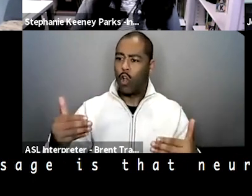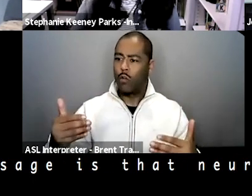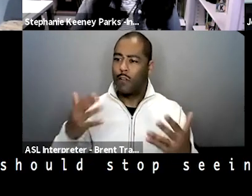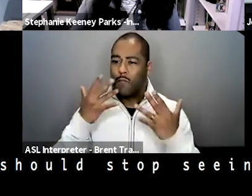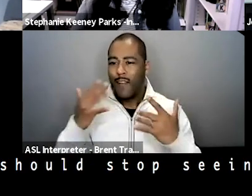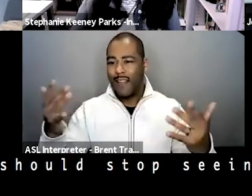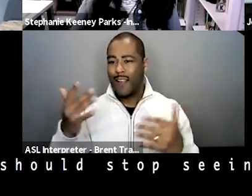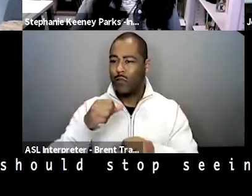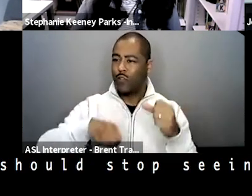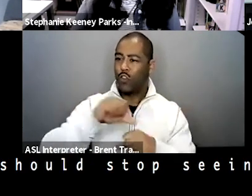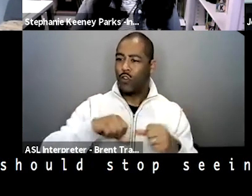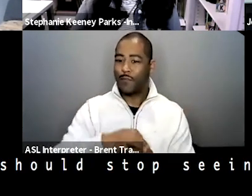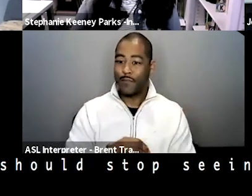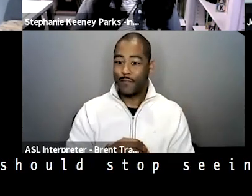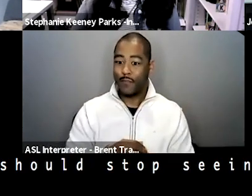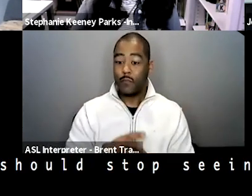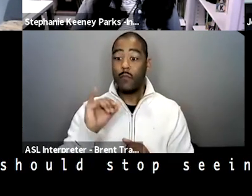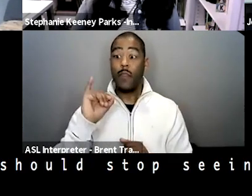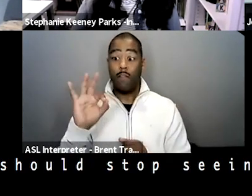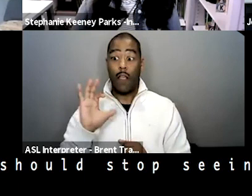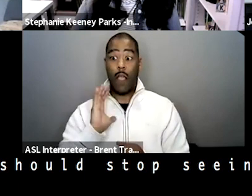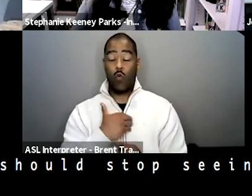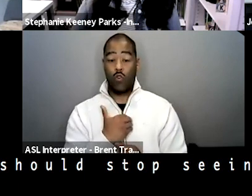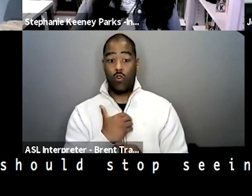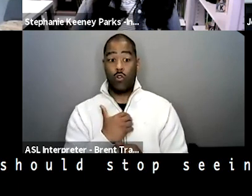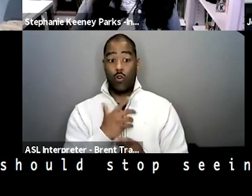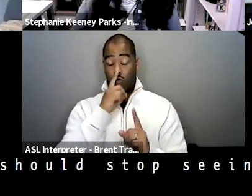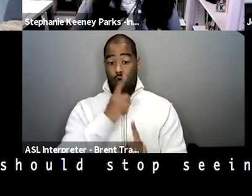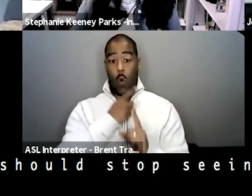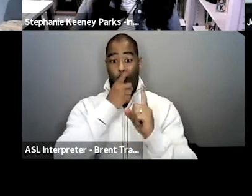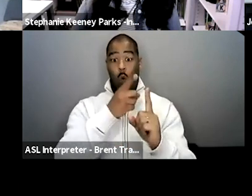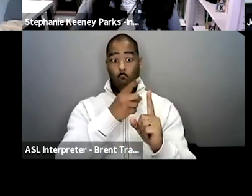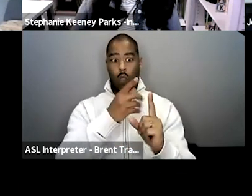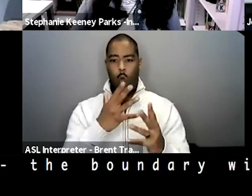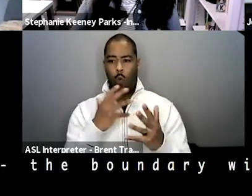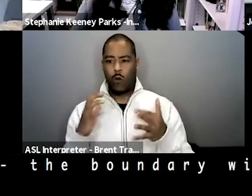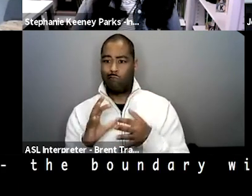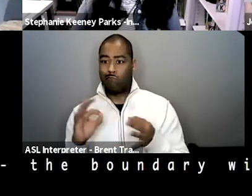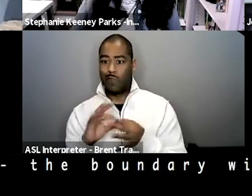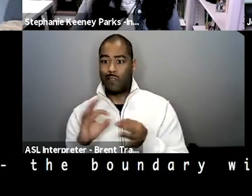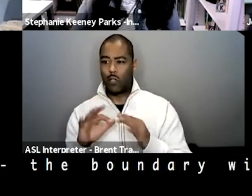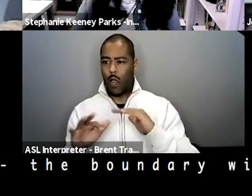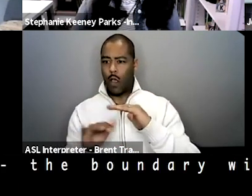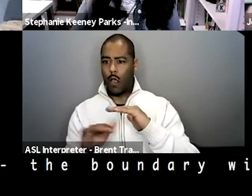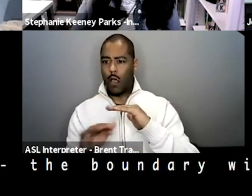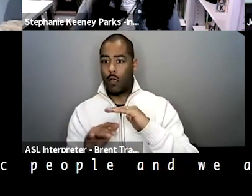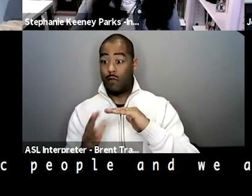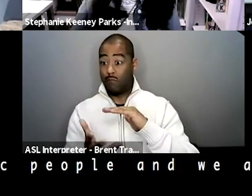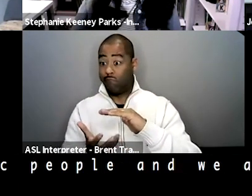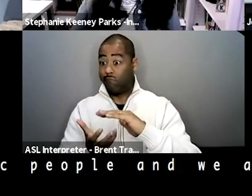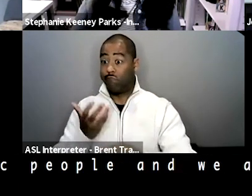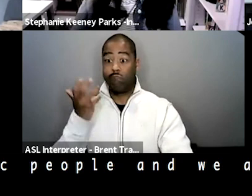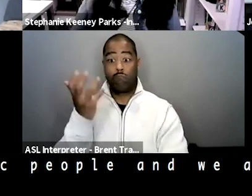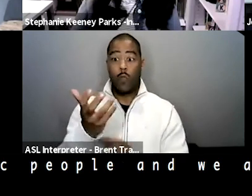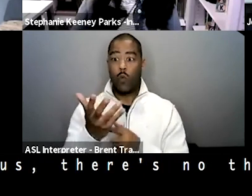Our big message is that neurotypical people should stop seeing these the boundary